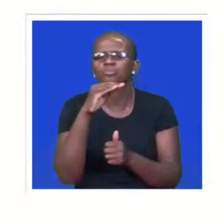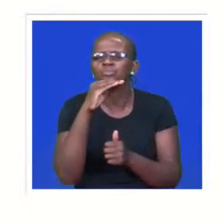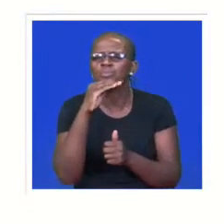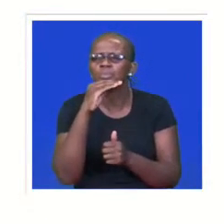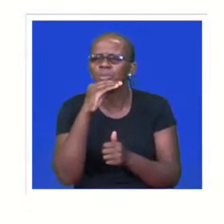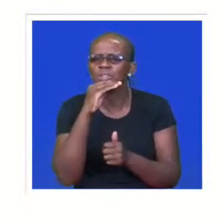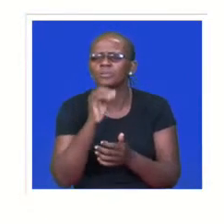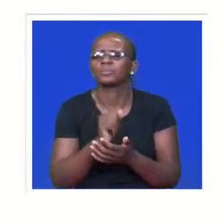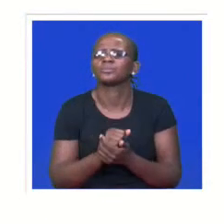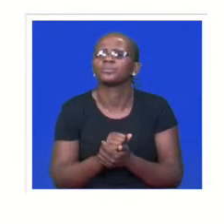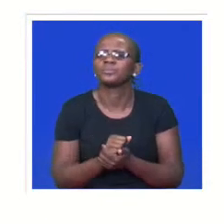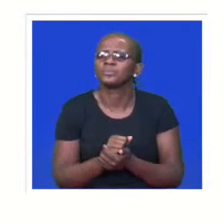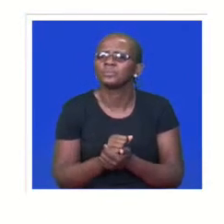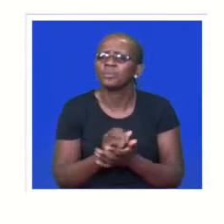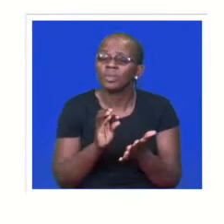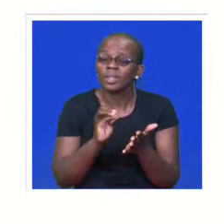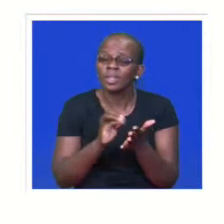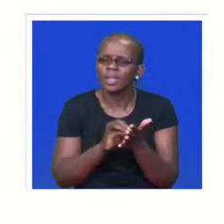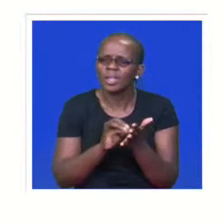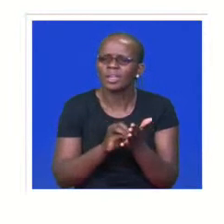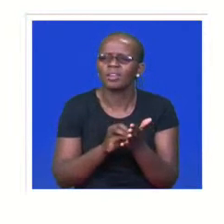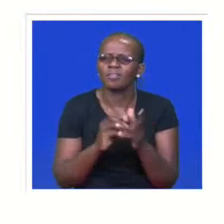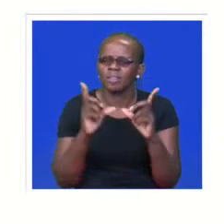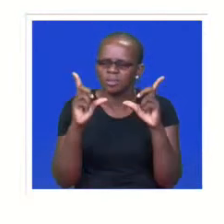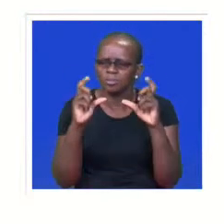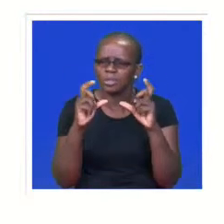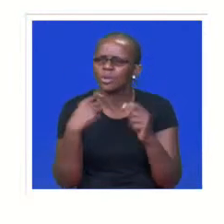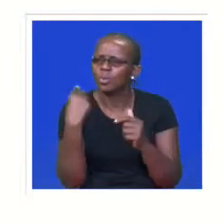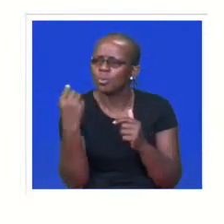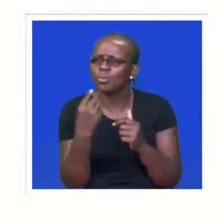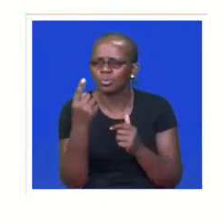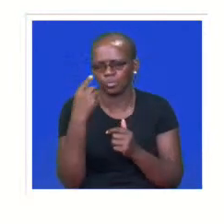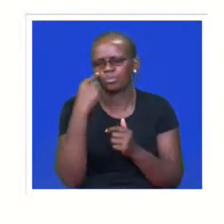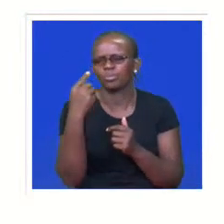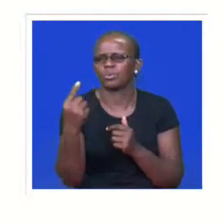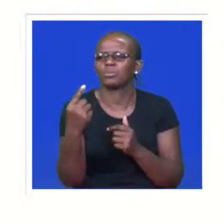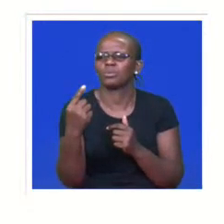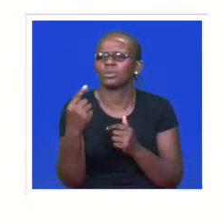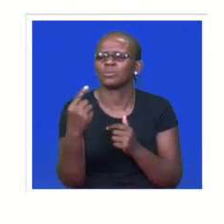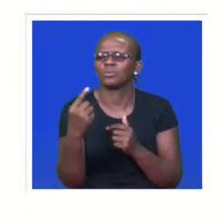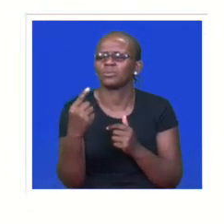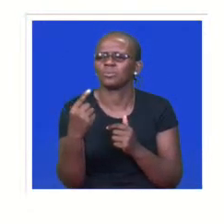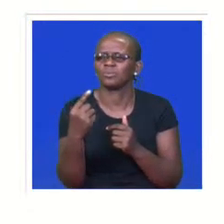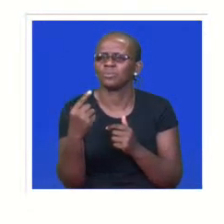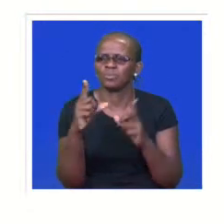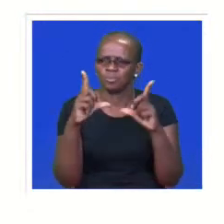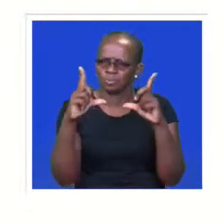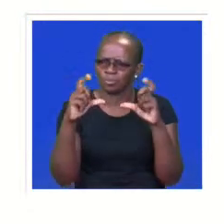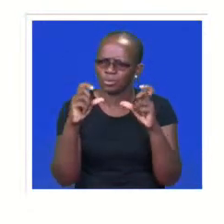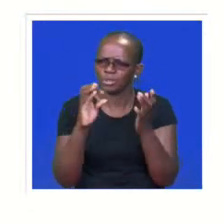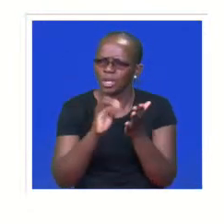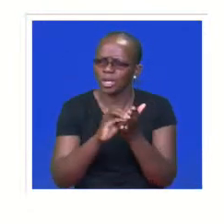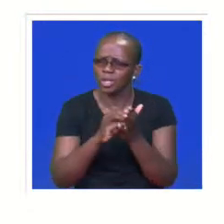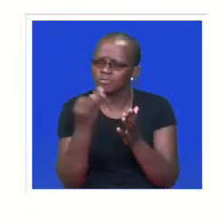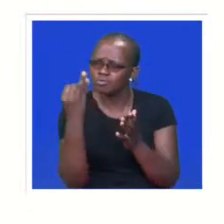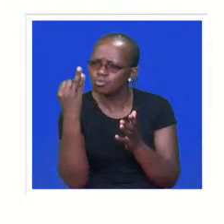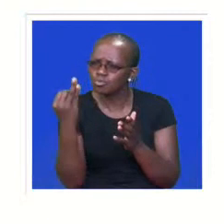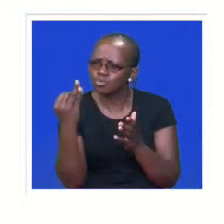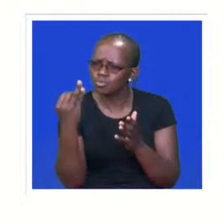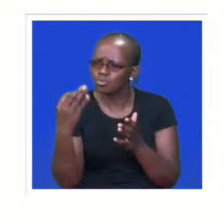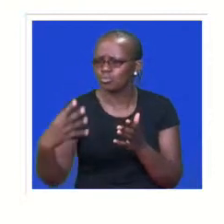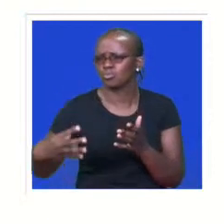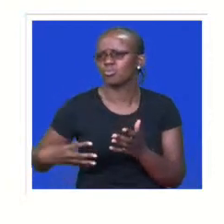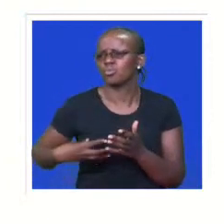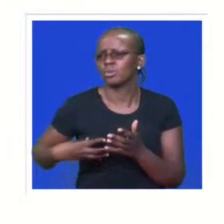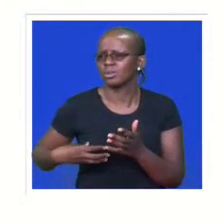There is a picture there, dear learner. Can you see that picture there of those girls there? What are they doing? They are holding one another. If you look into